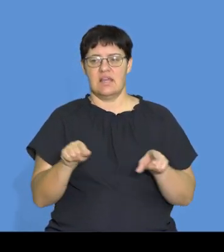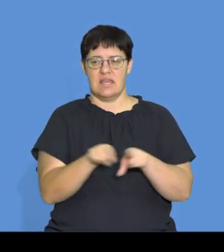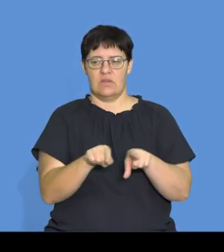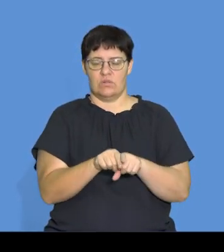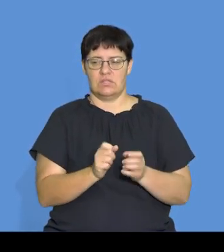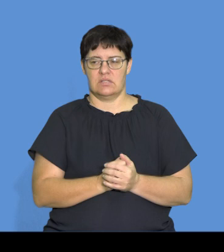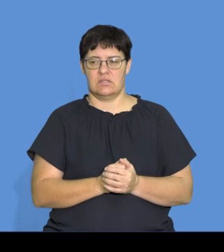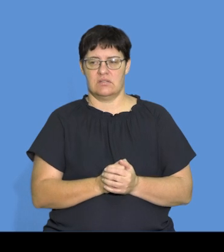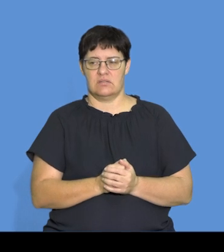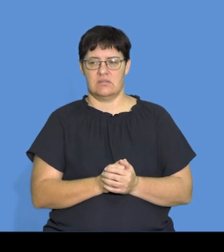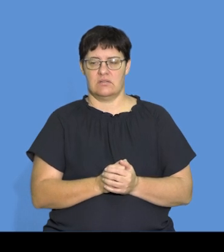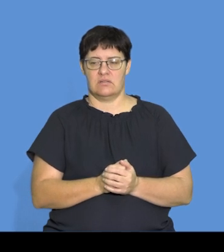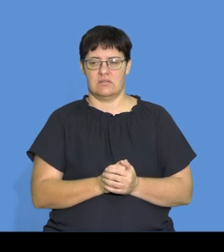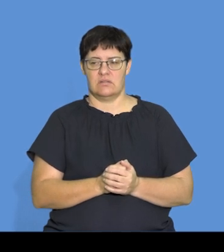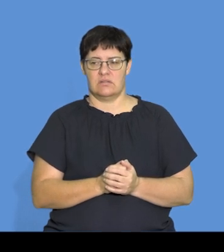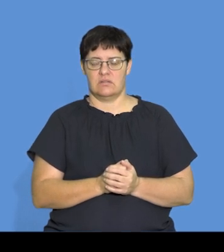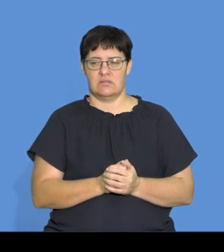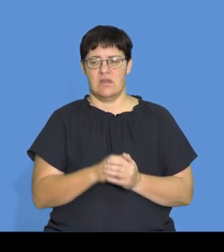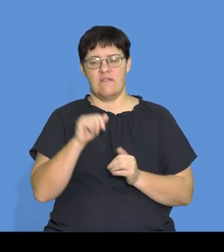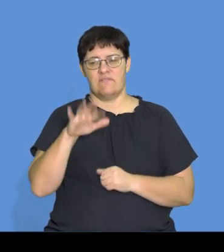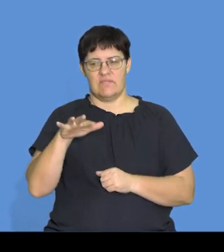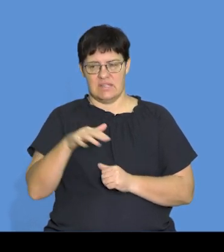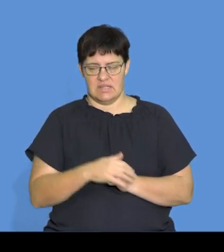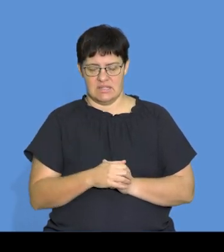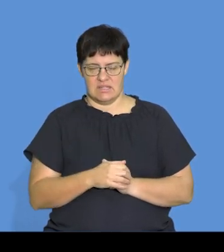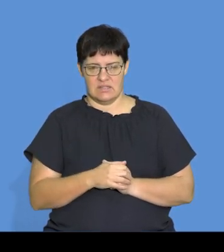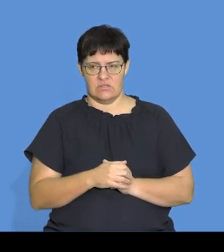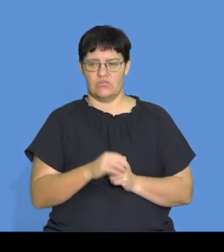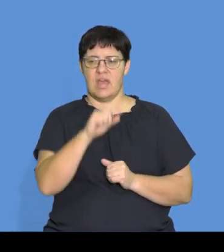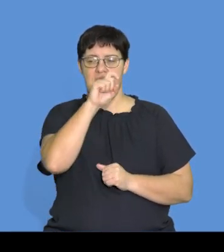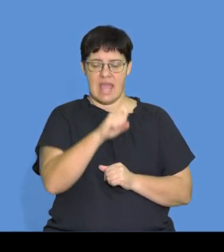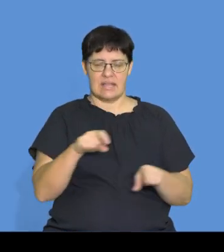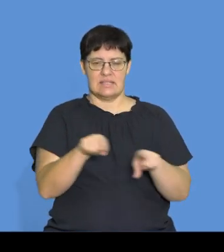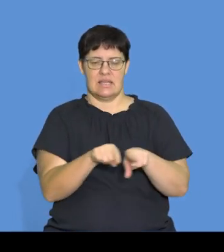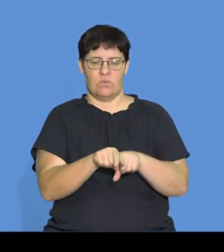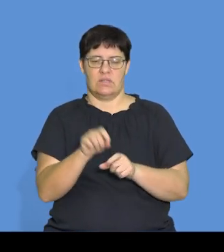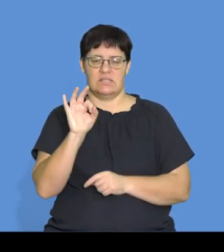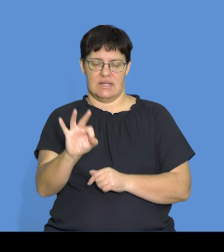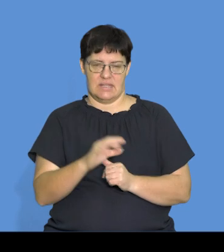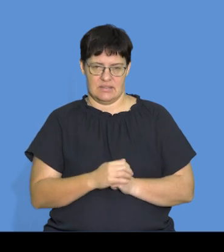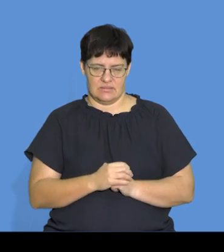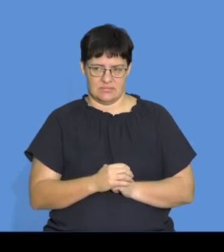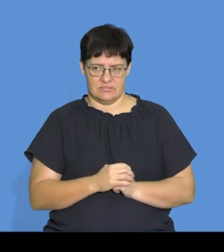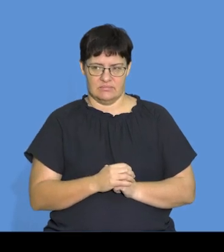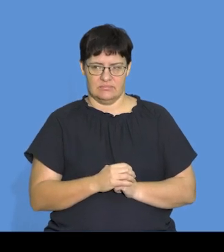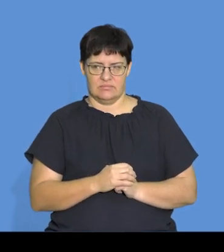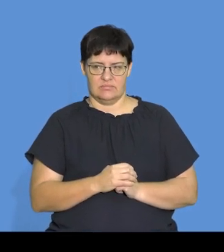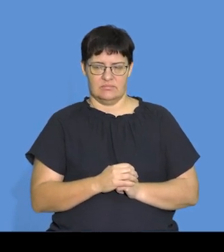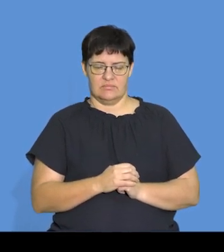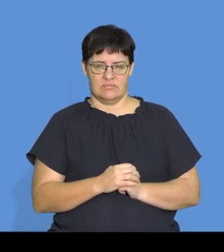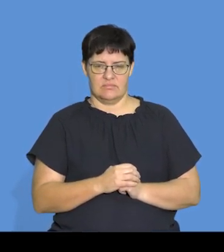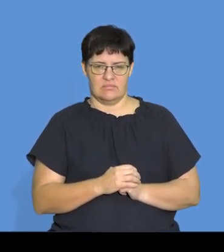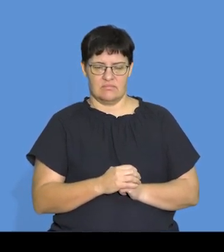to 15, and then lastly I will have x as equals to 3,